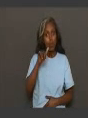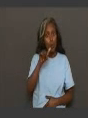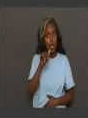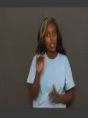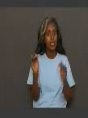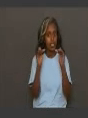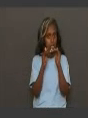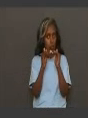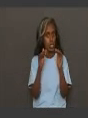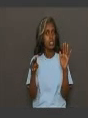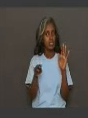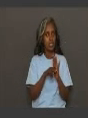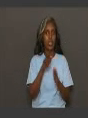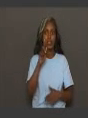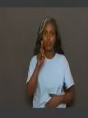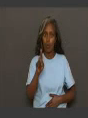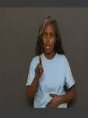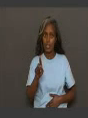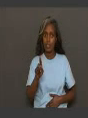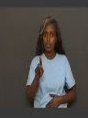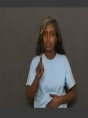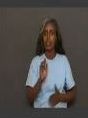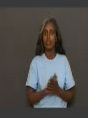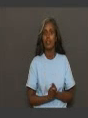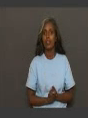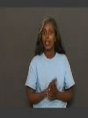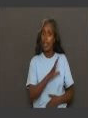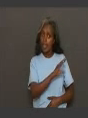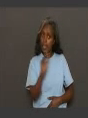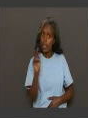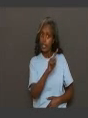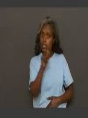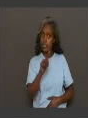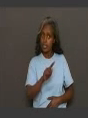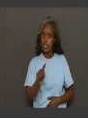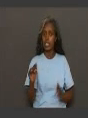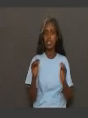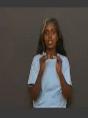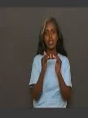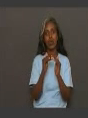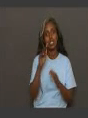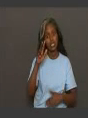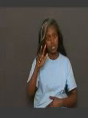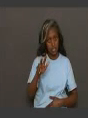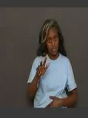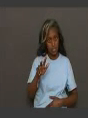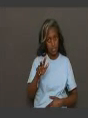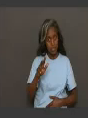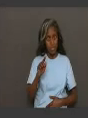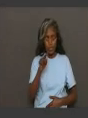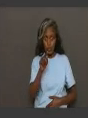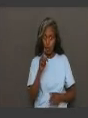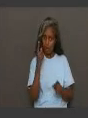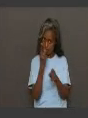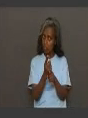y equals -1, and z equals 3, you